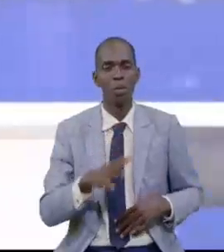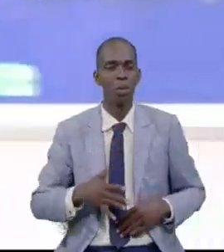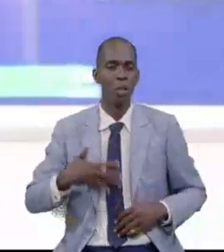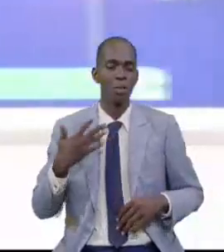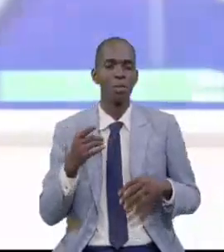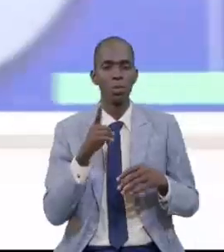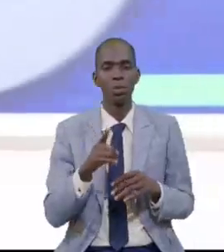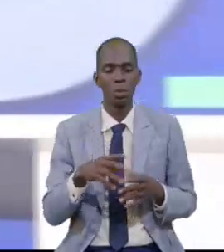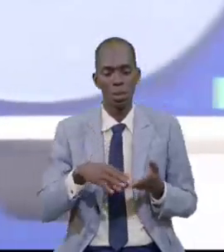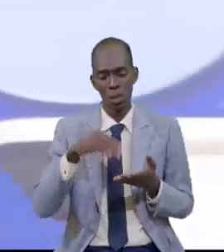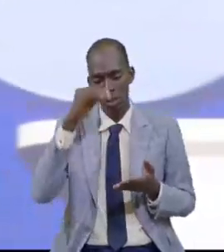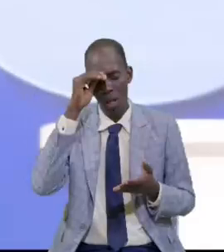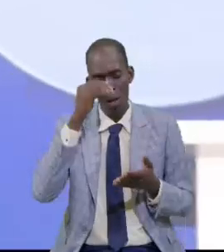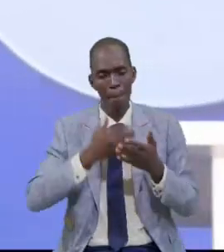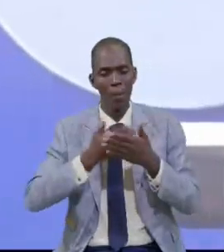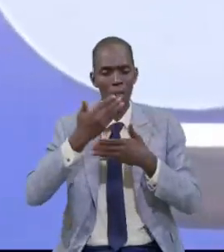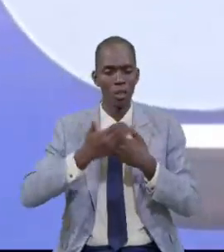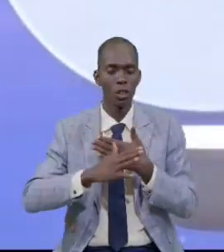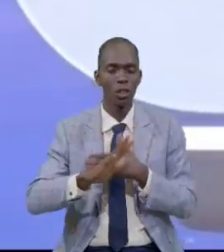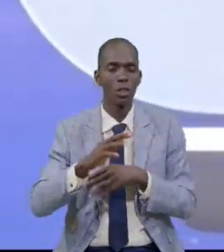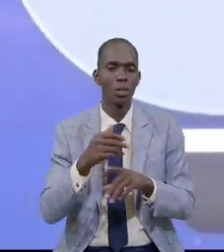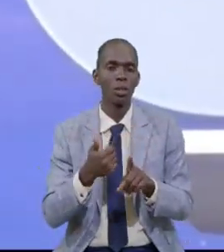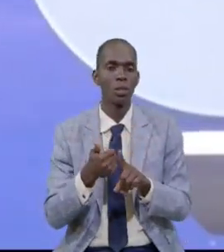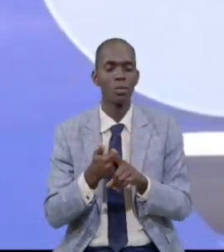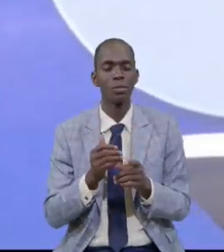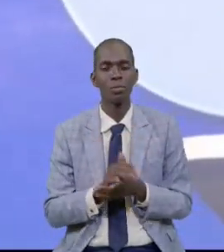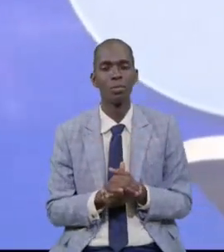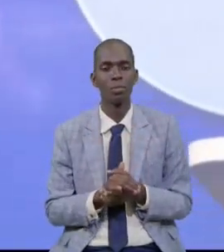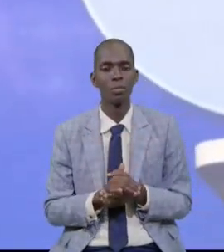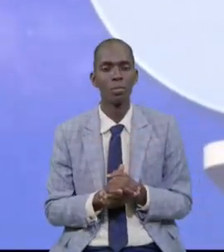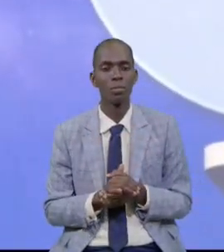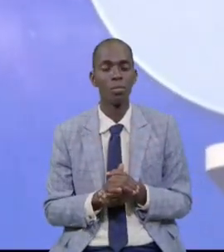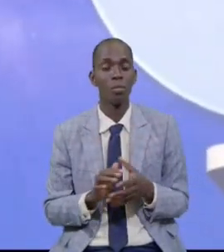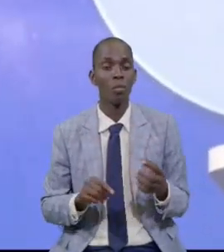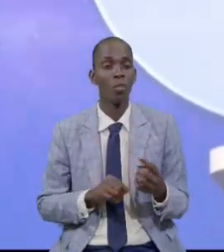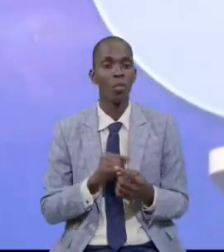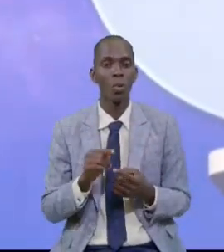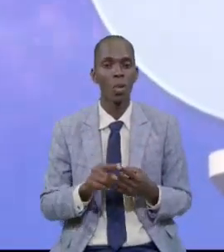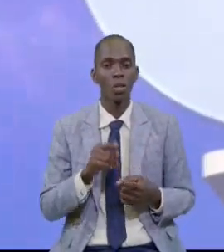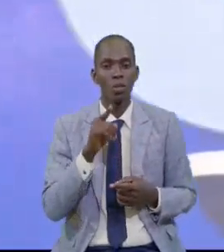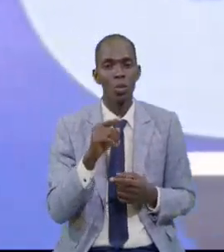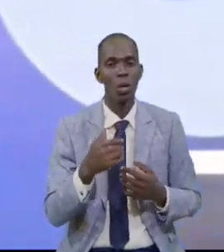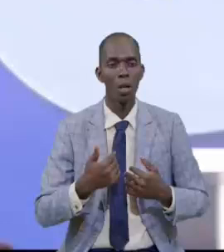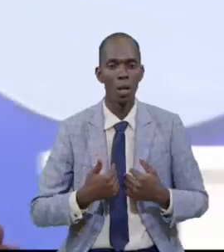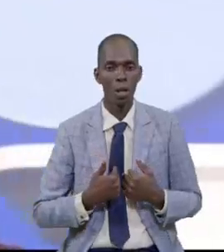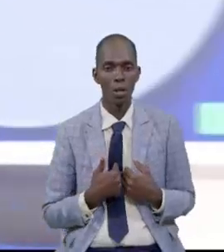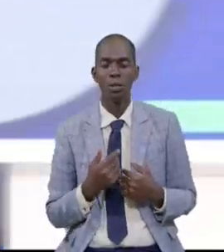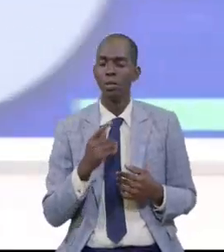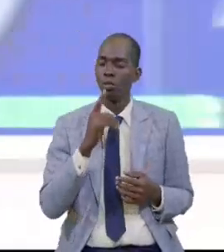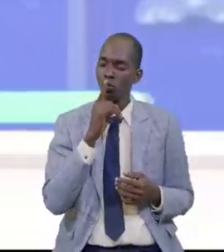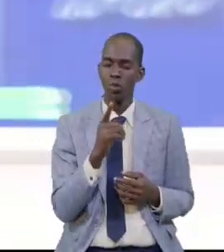beyond yourself. And that's when you have real beauty. You understand?